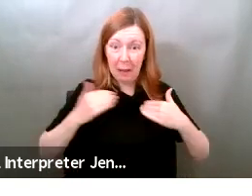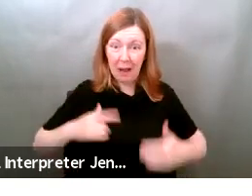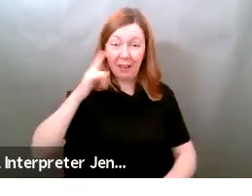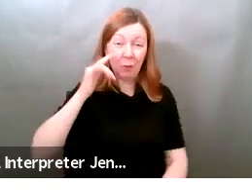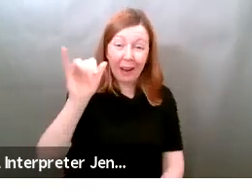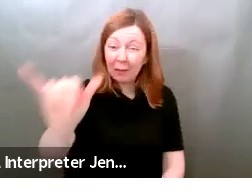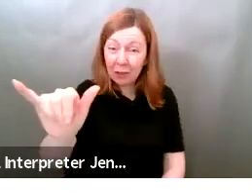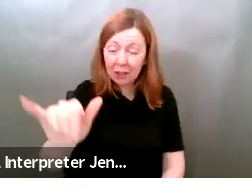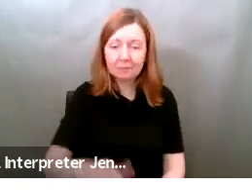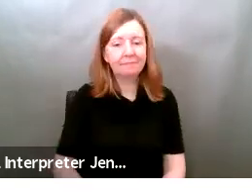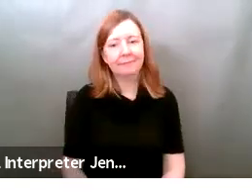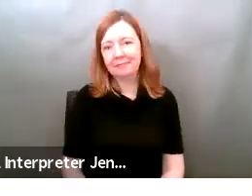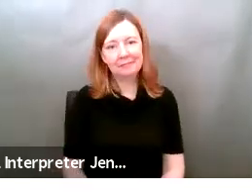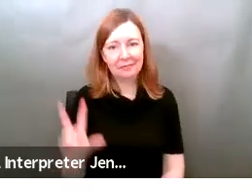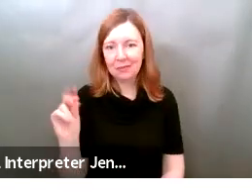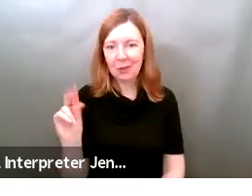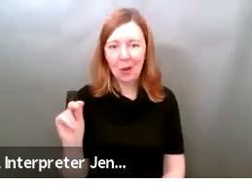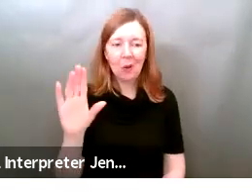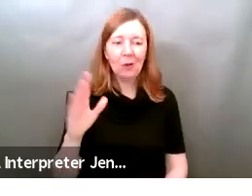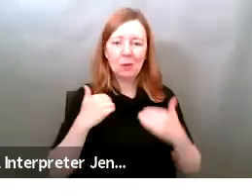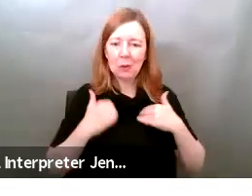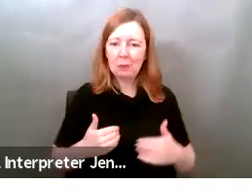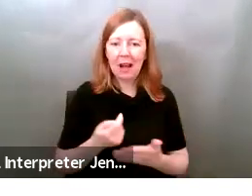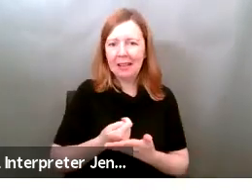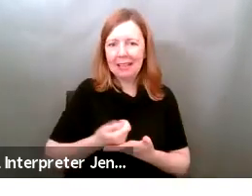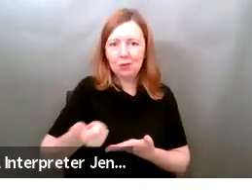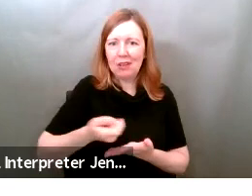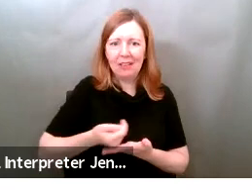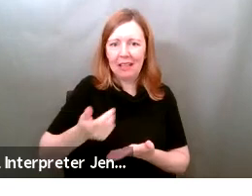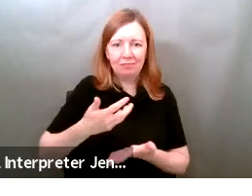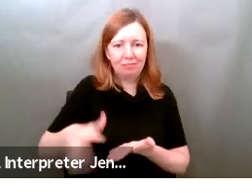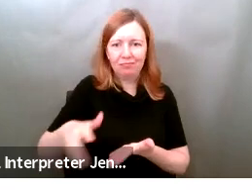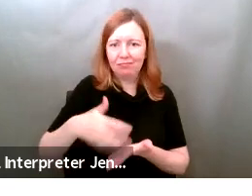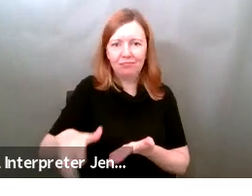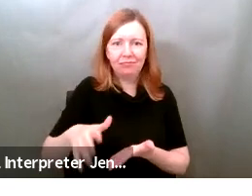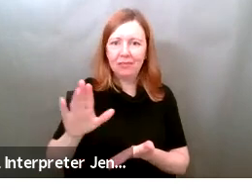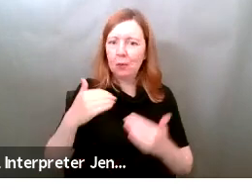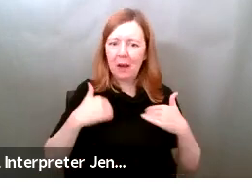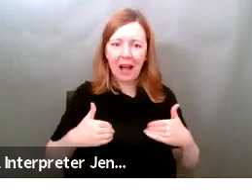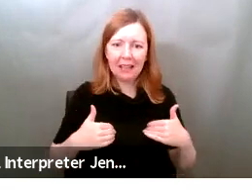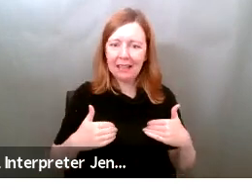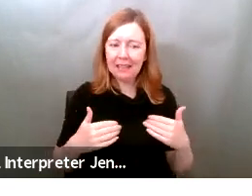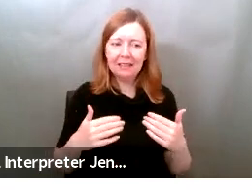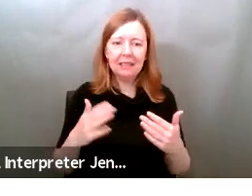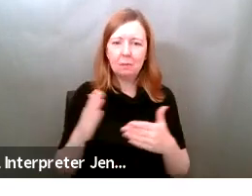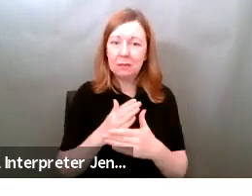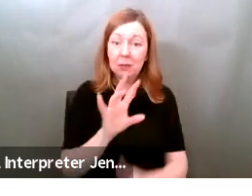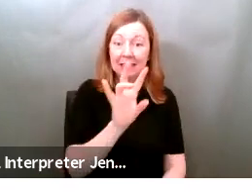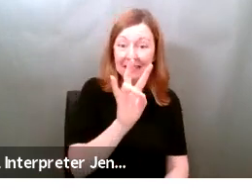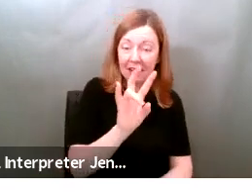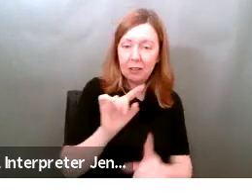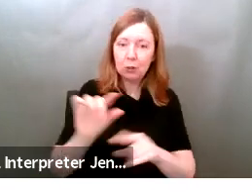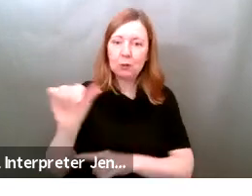again, the answer there is no. Your body expels it. It gets flushed right out of your body in somewhere between 7 to 10